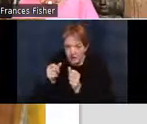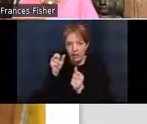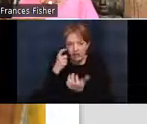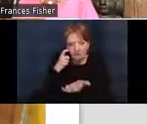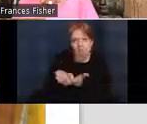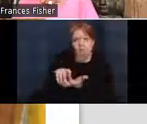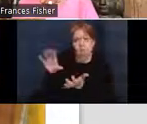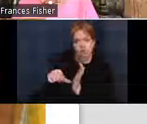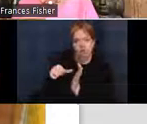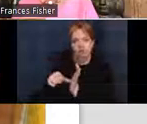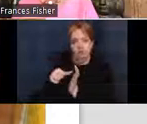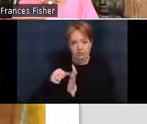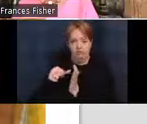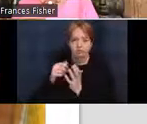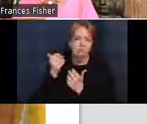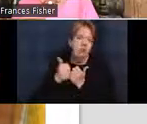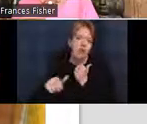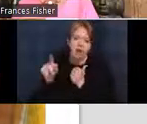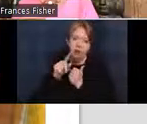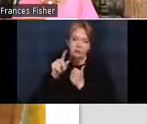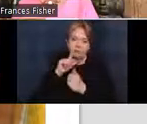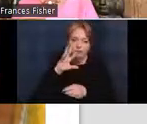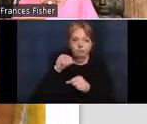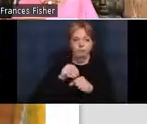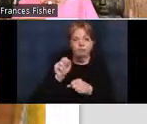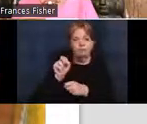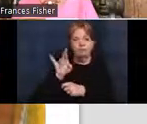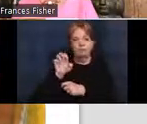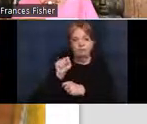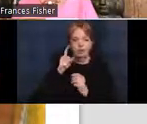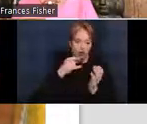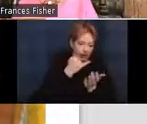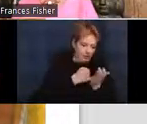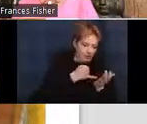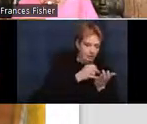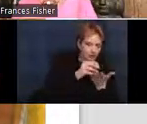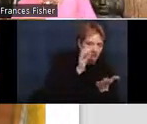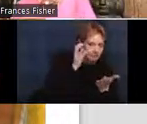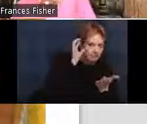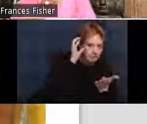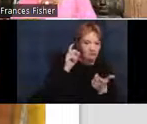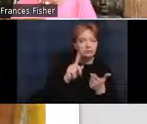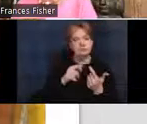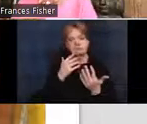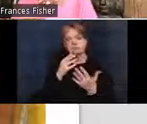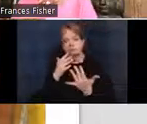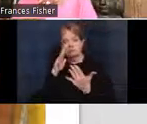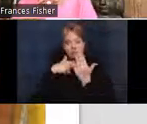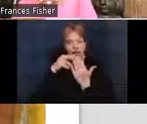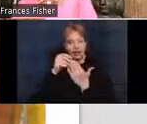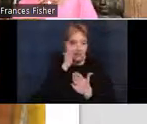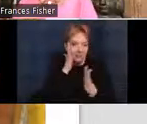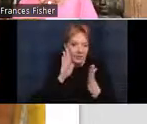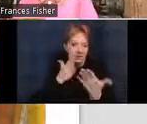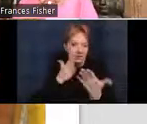wood. Everywhere there were parts of a series. She was drawing in the cottage, painting in a spare bedroom, and waiting for the day when all